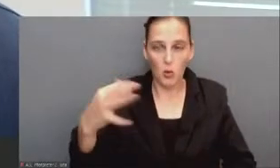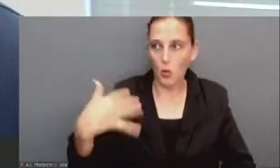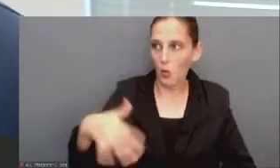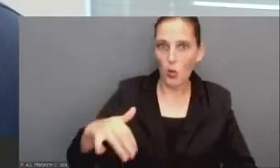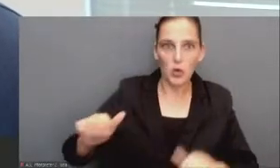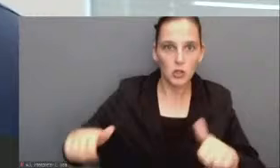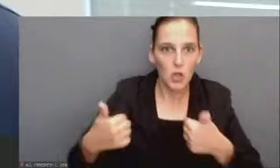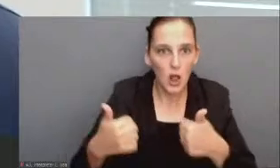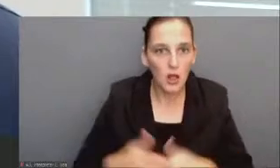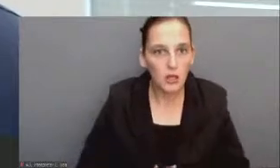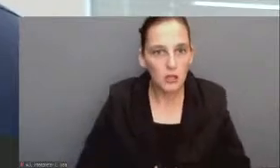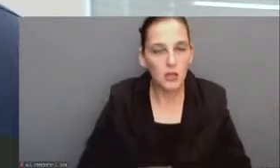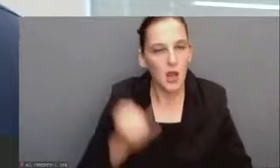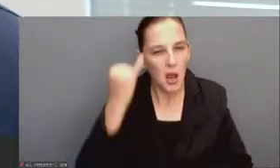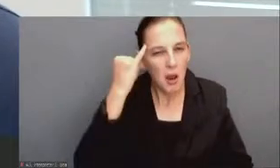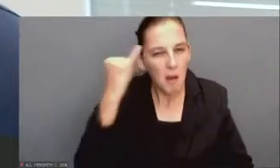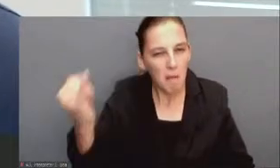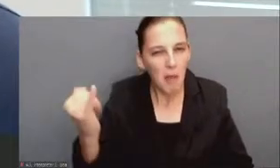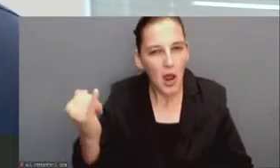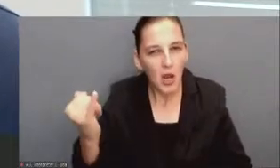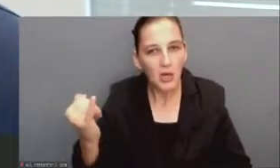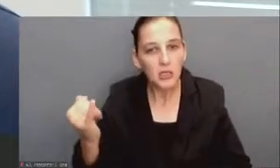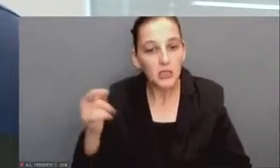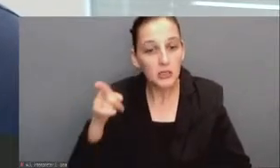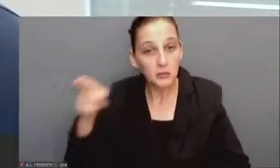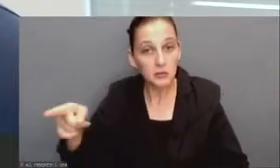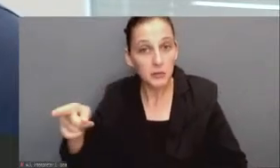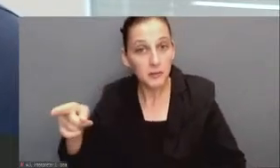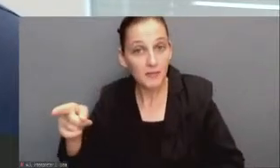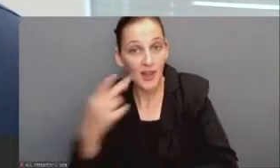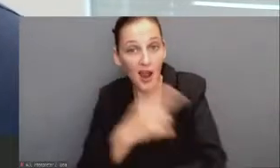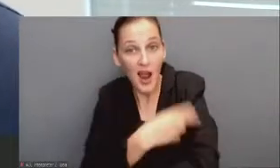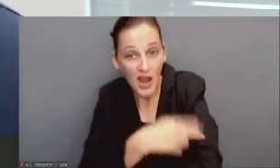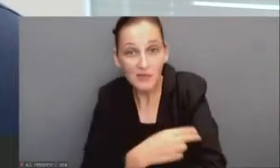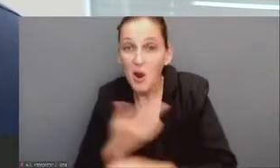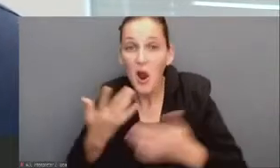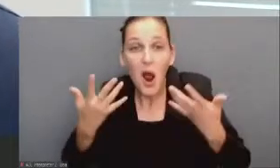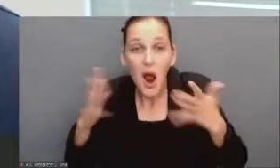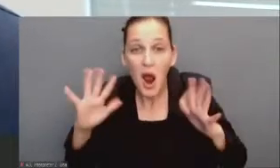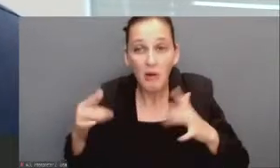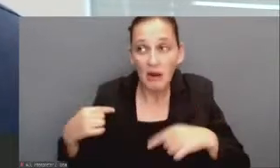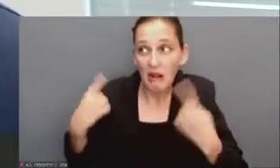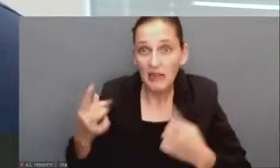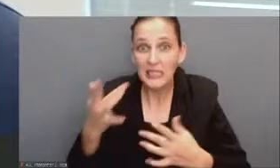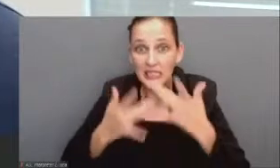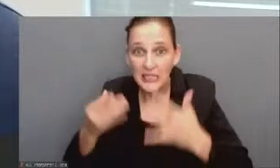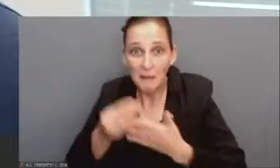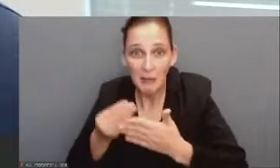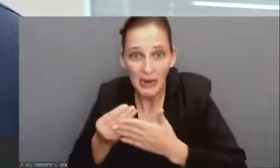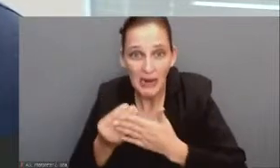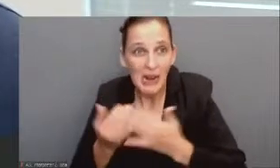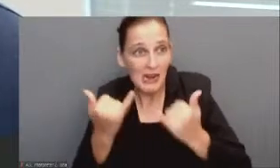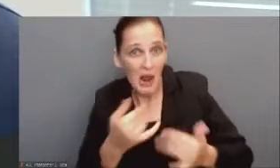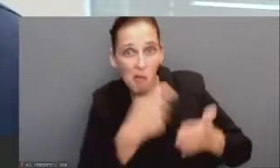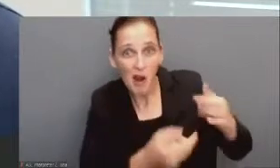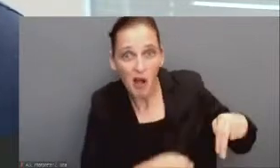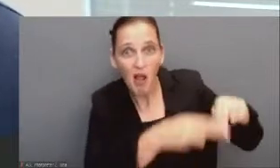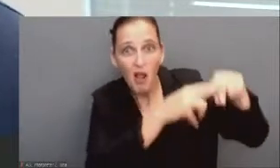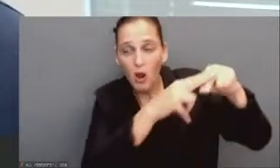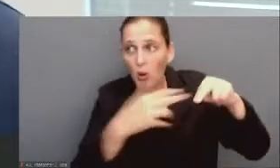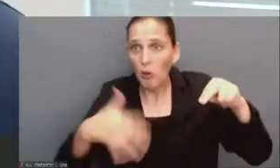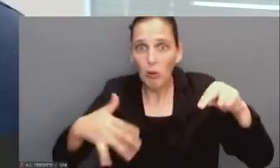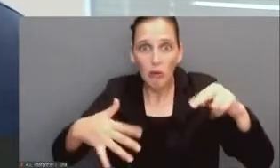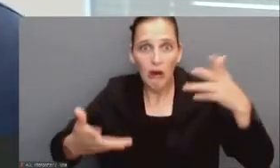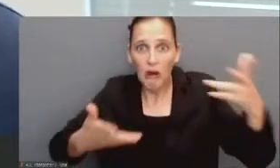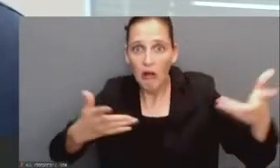health system which entered the pandemic already in shaky financial shape. A health system or a hospital dependent on Medicaid for